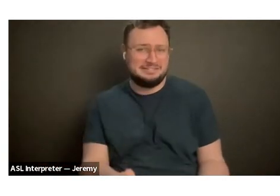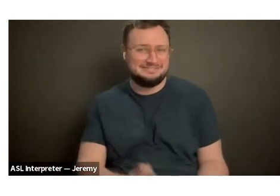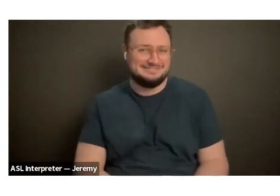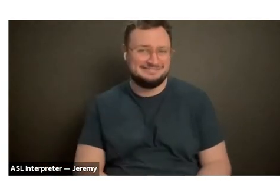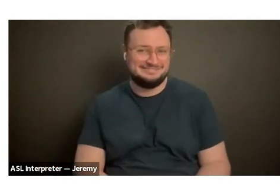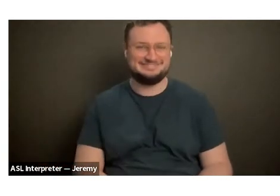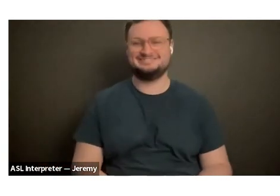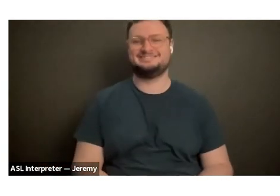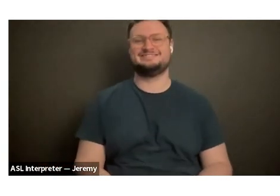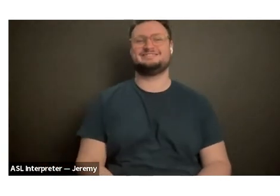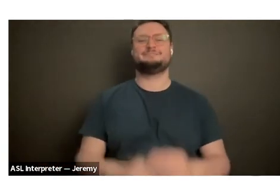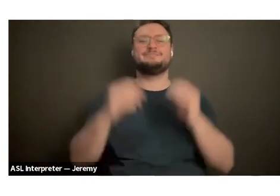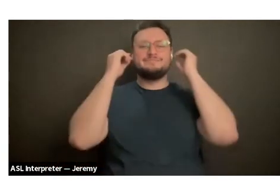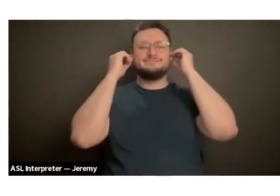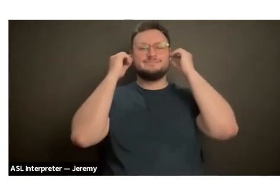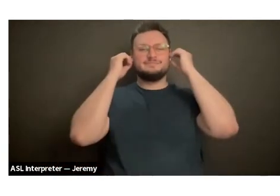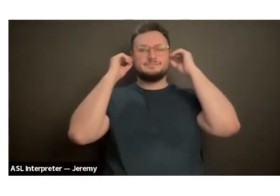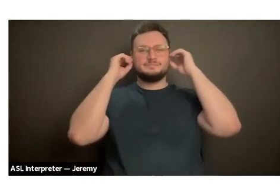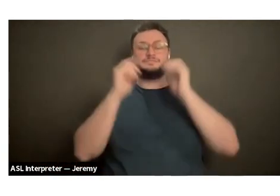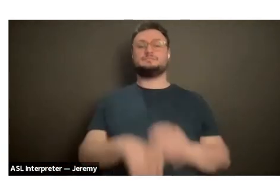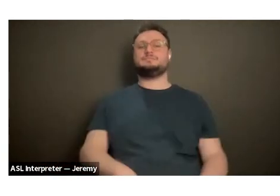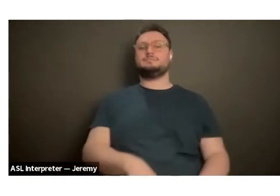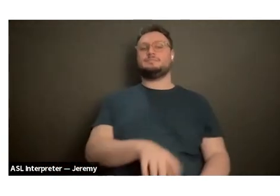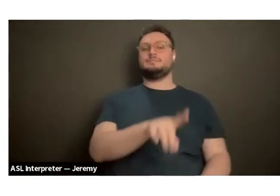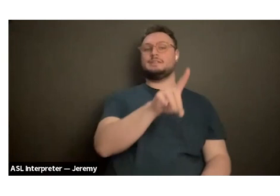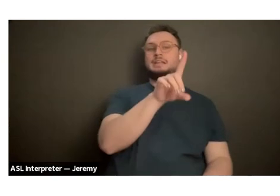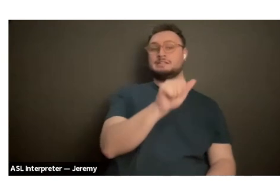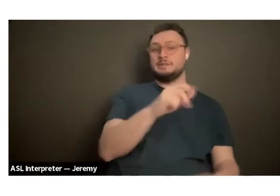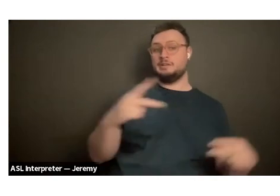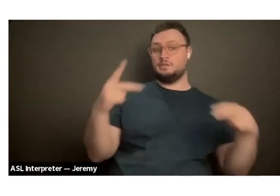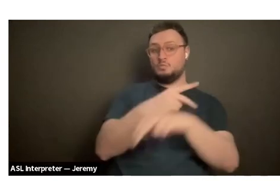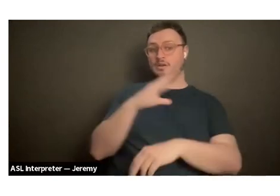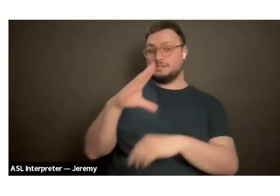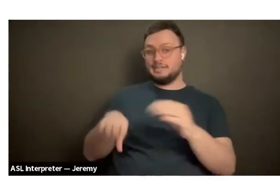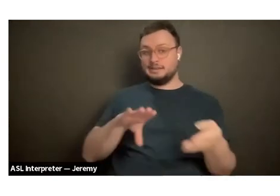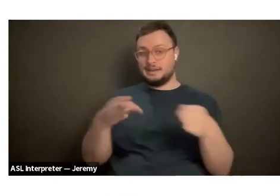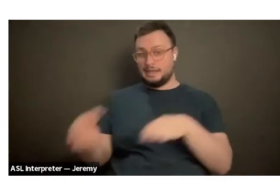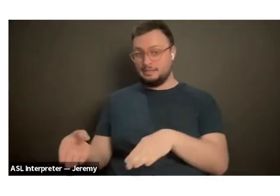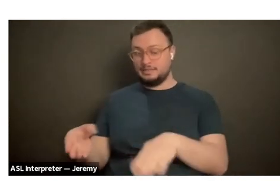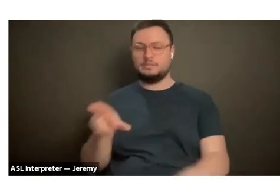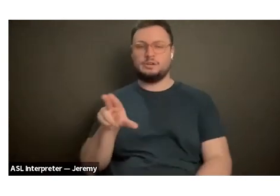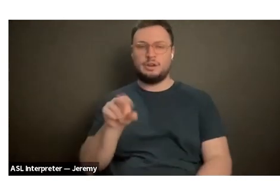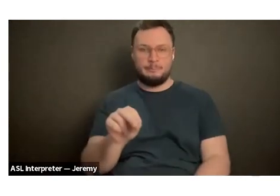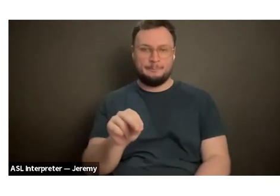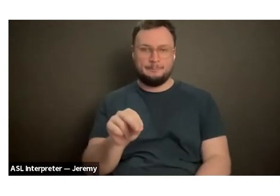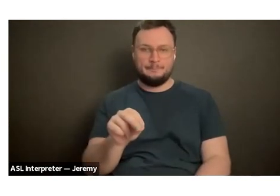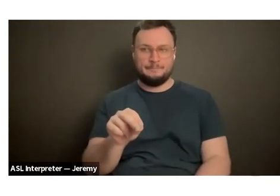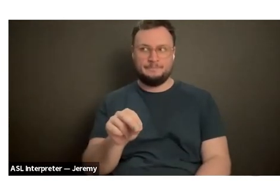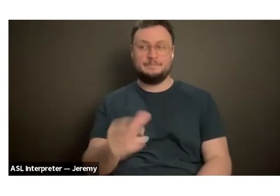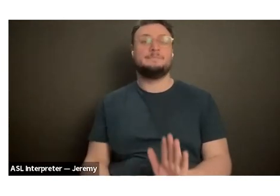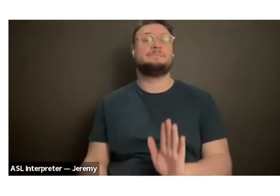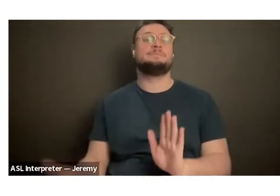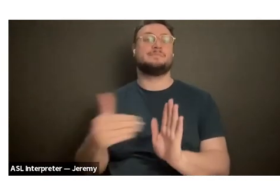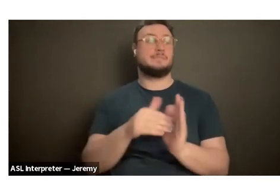So I want to highlight this as well, that disability is not worse than death. I'm going to say it again, I think it deserves